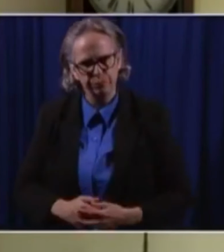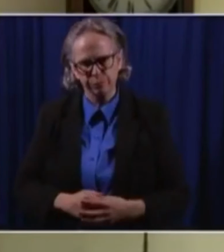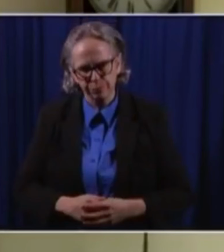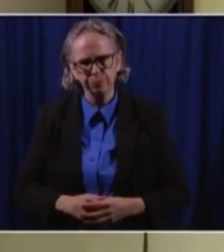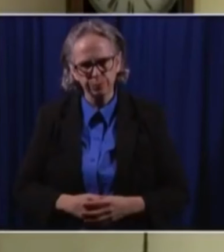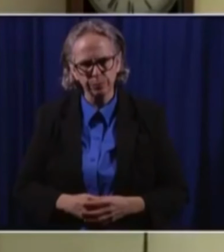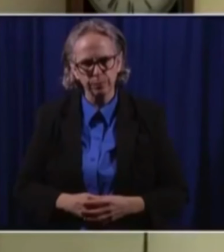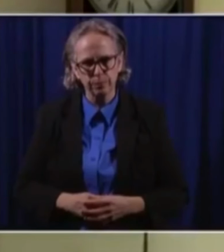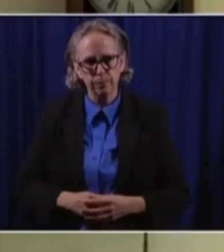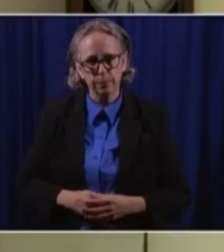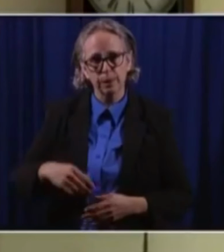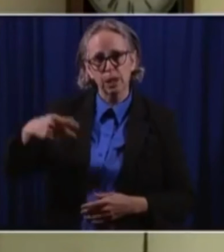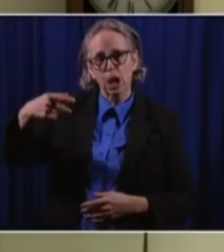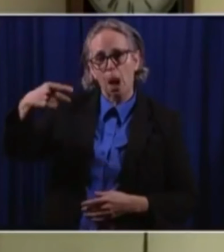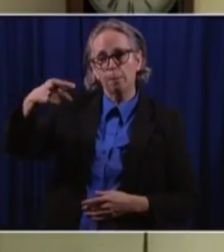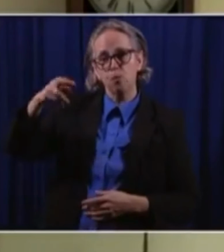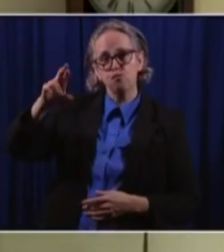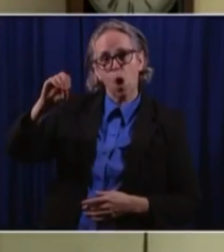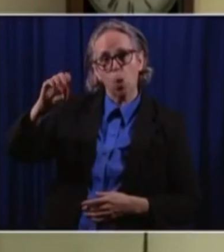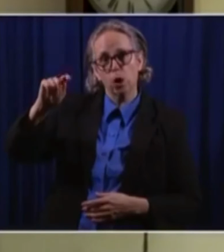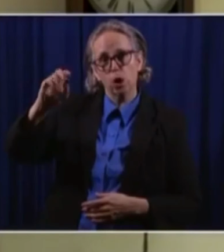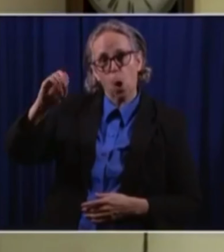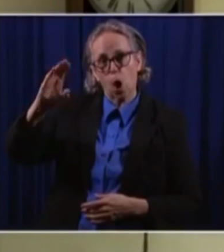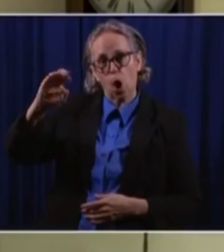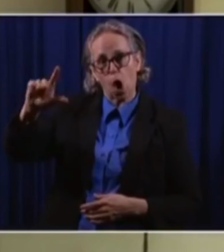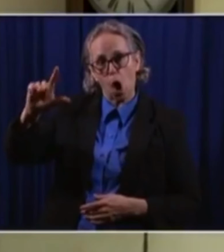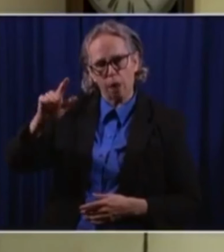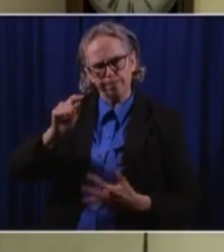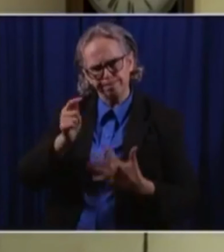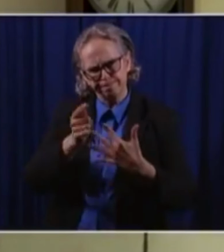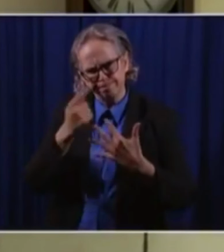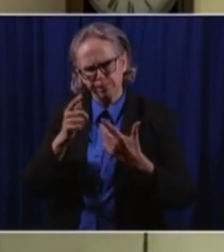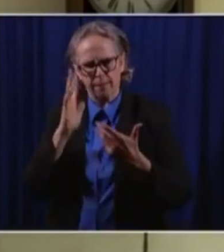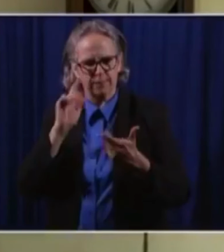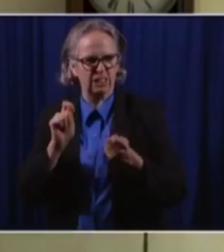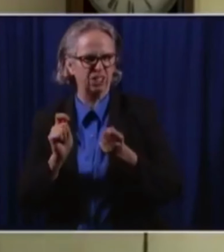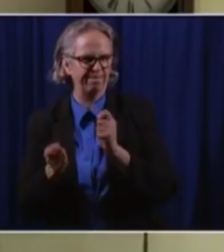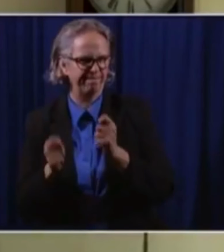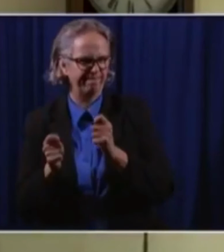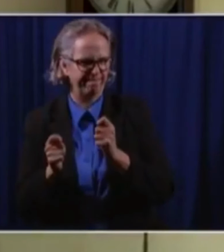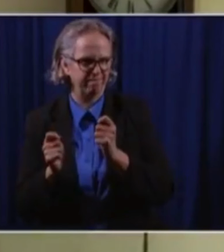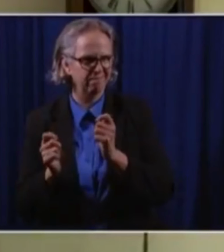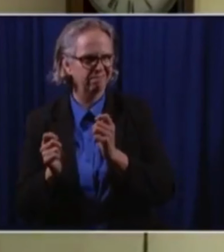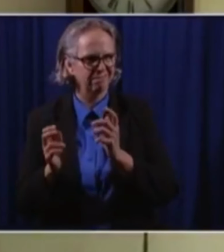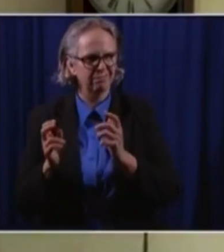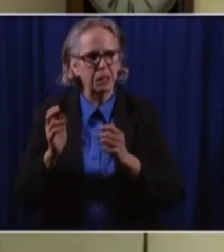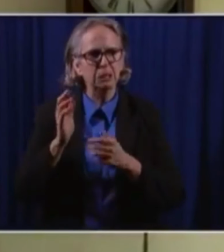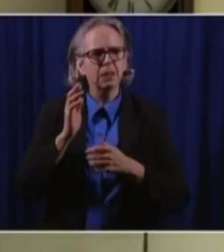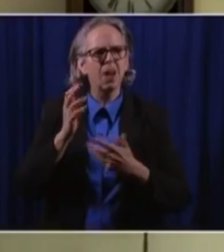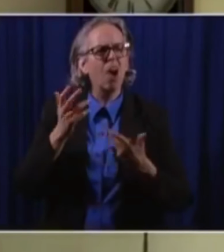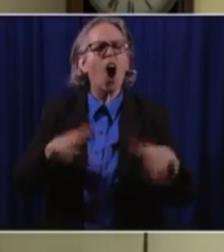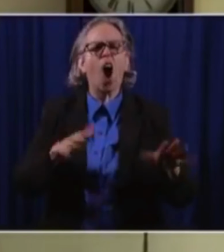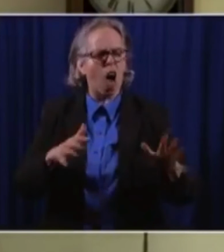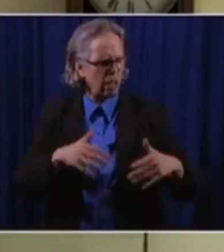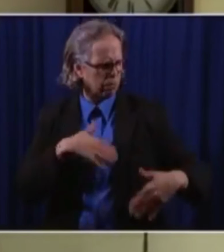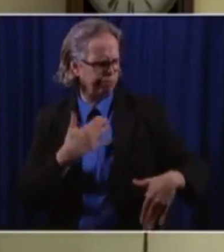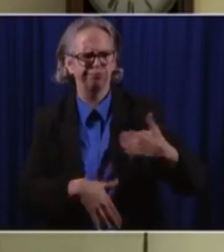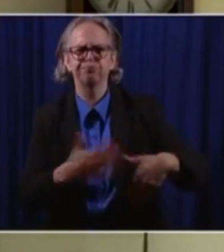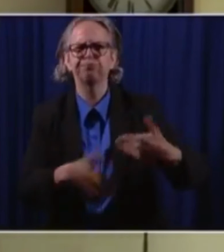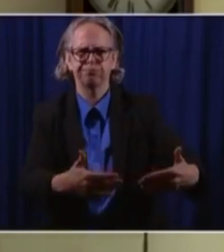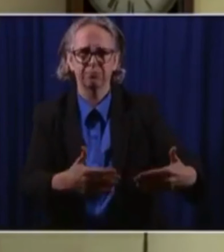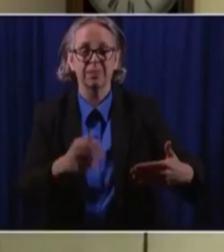protocol. And some of the colleges and universities are already doing what we are now recommending, strongly